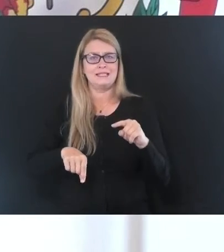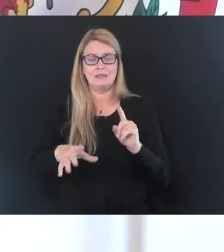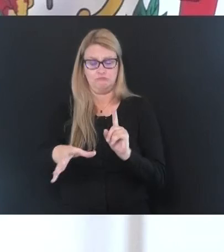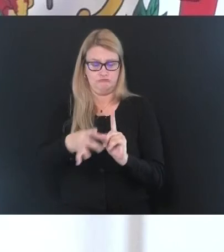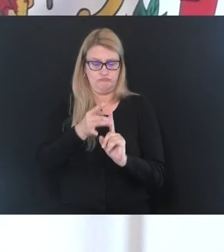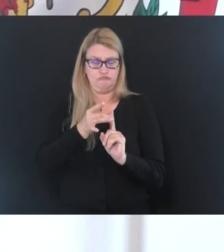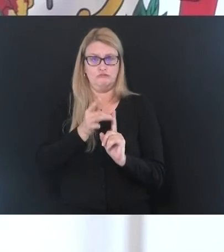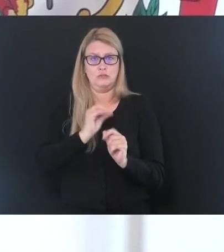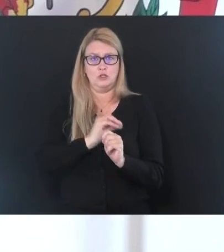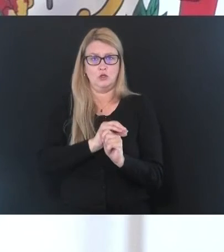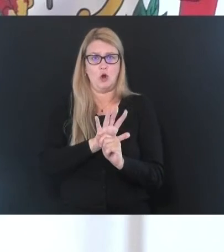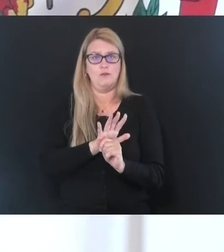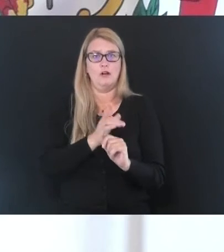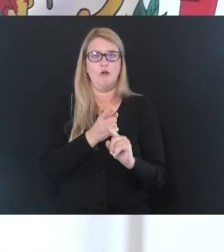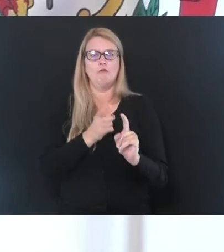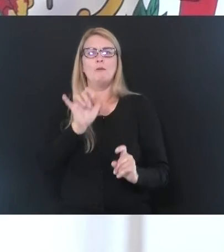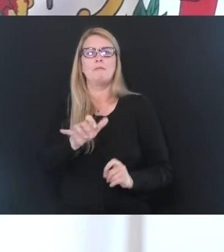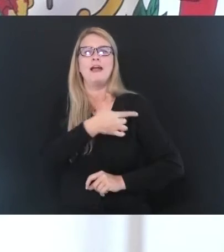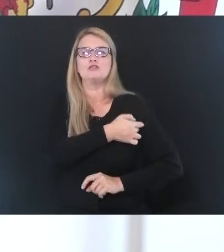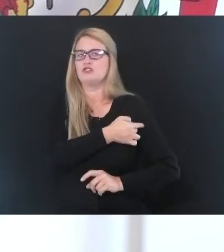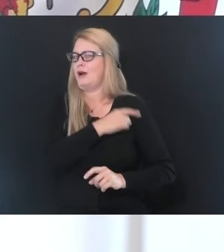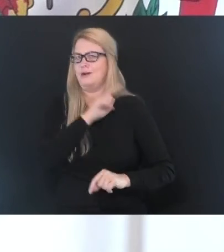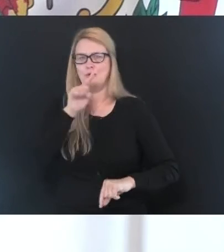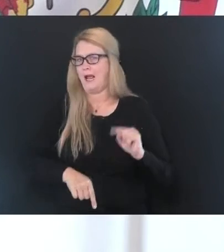the vaccine. You know,